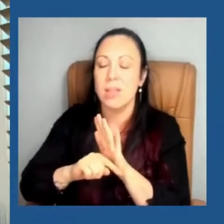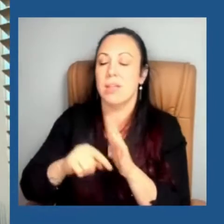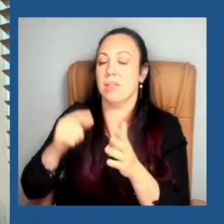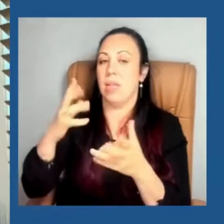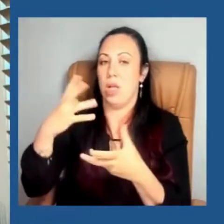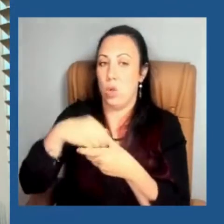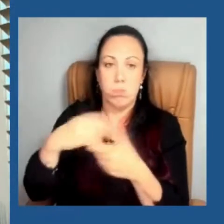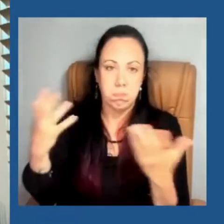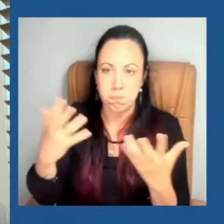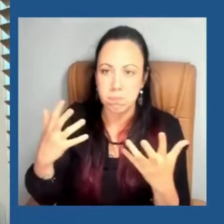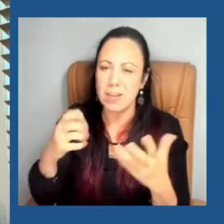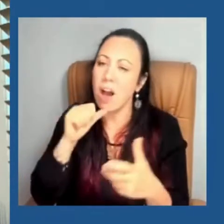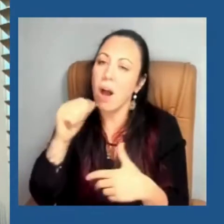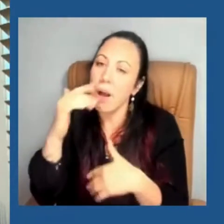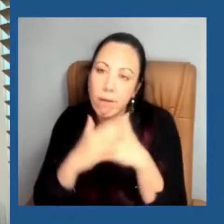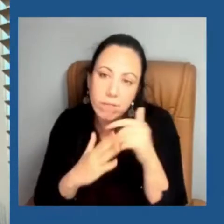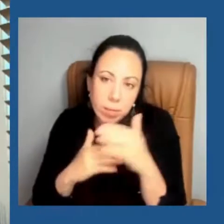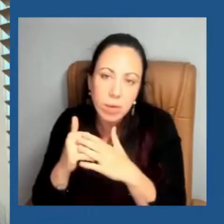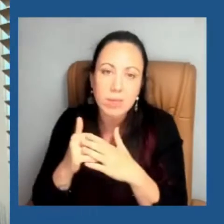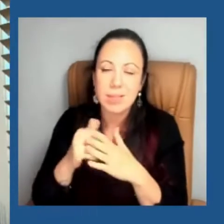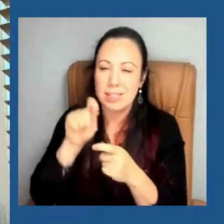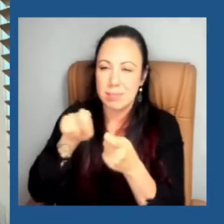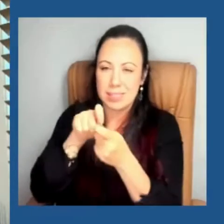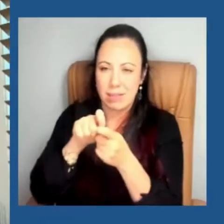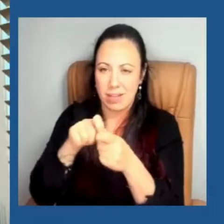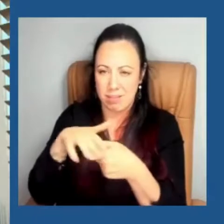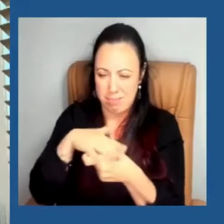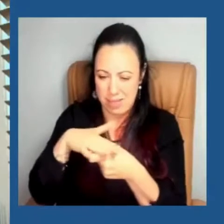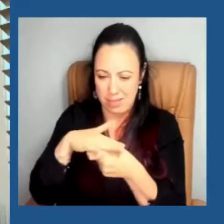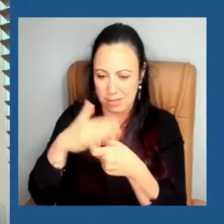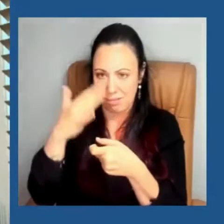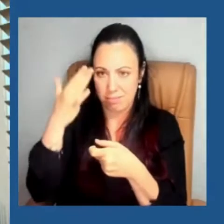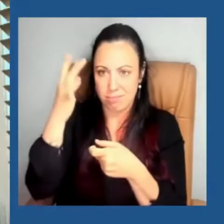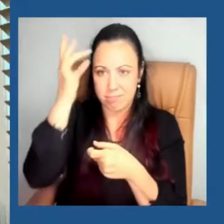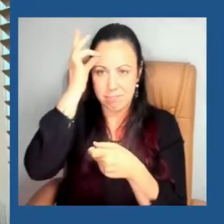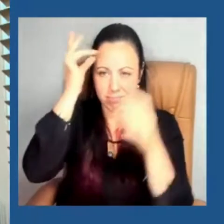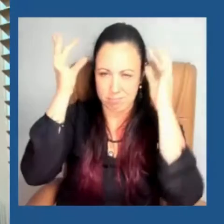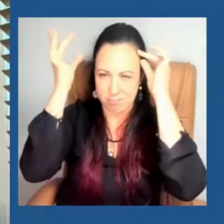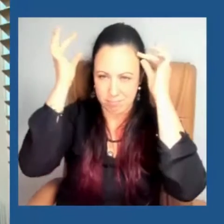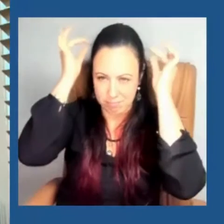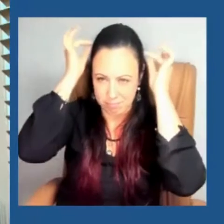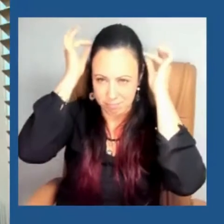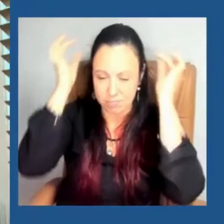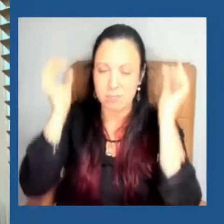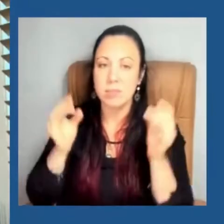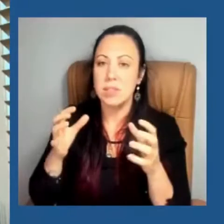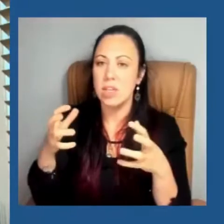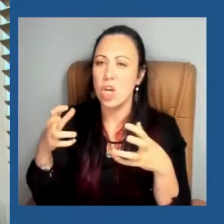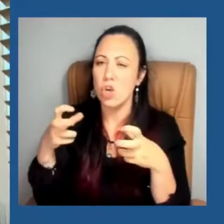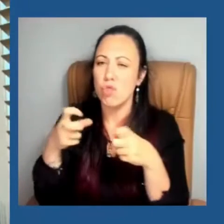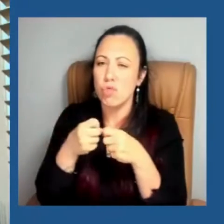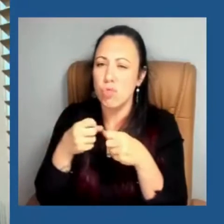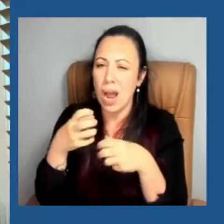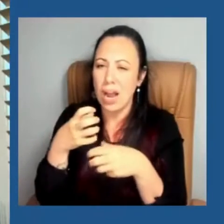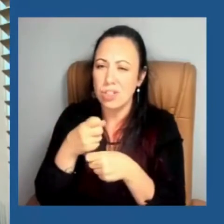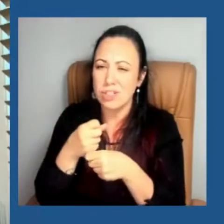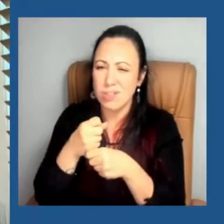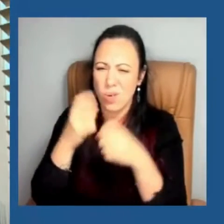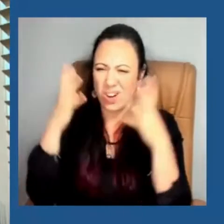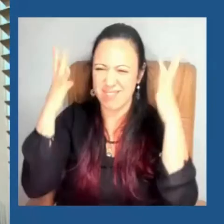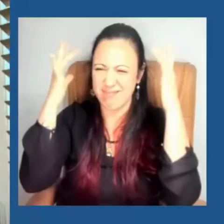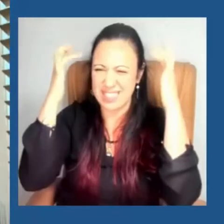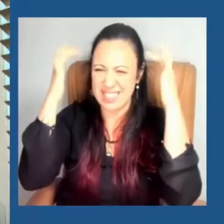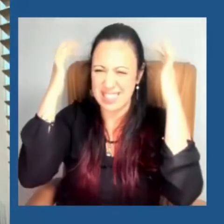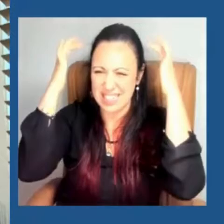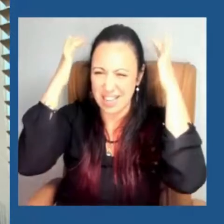include discomfort at the site on the head where the TMS coil is placed, contraction or tingling of the scalp, jaw, or